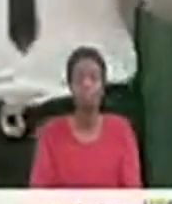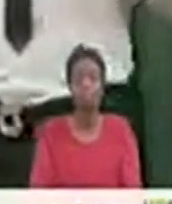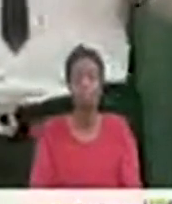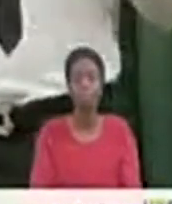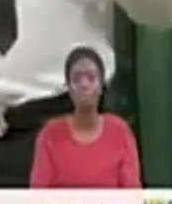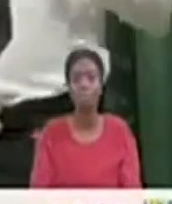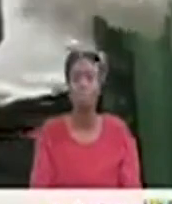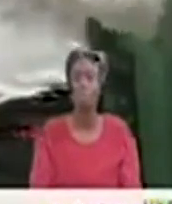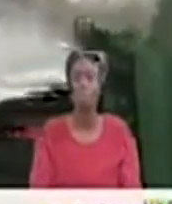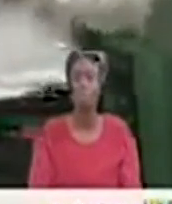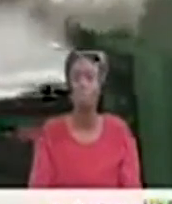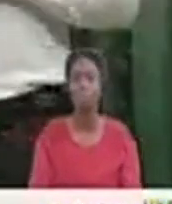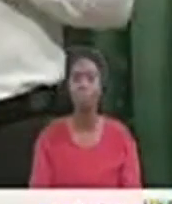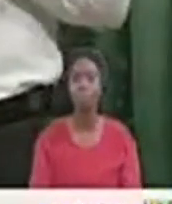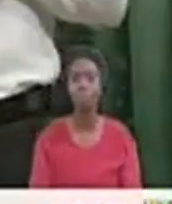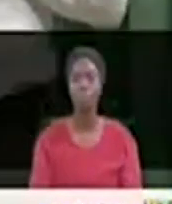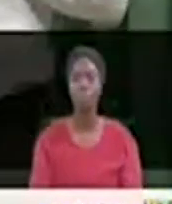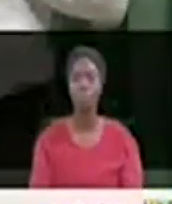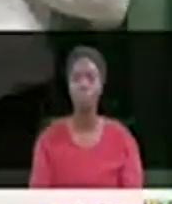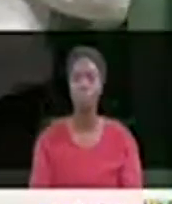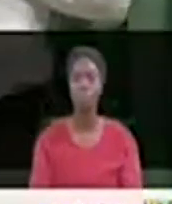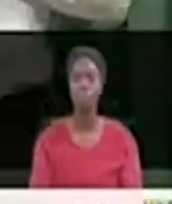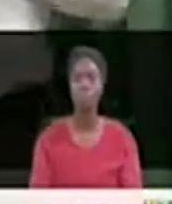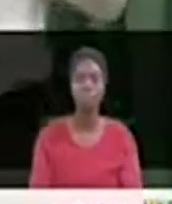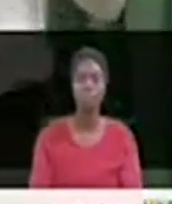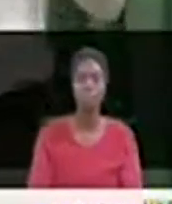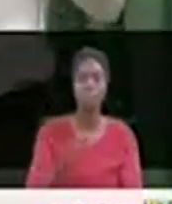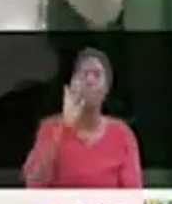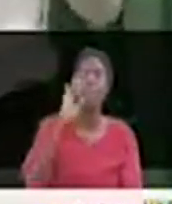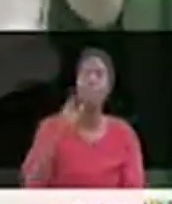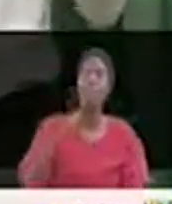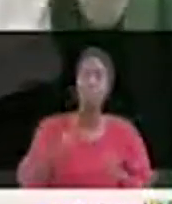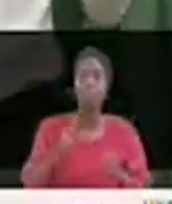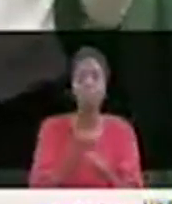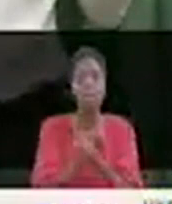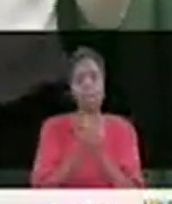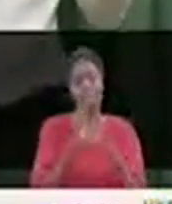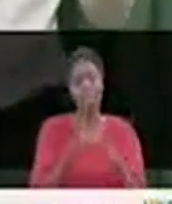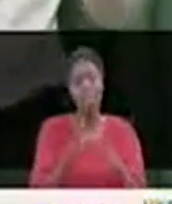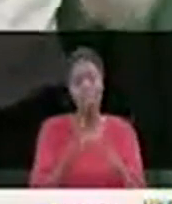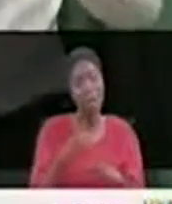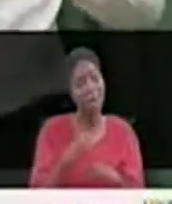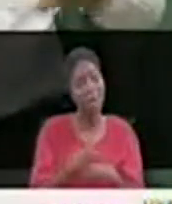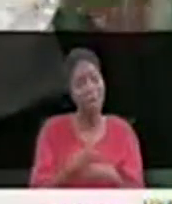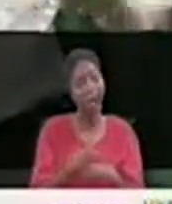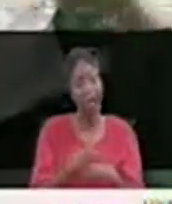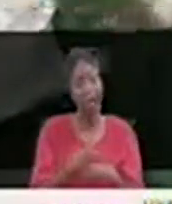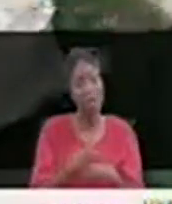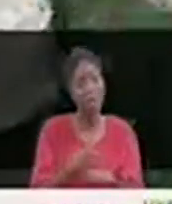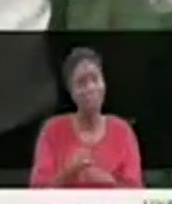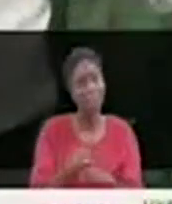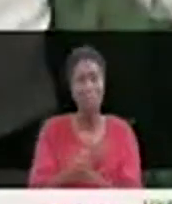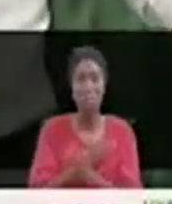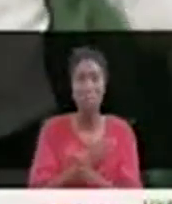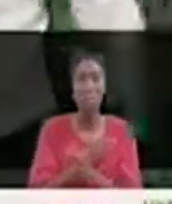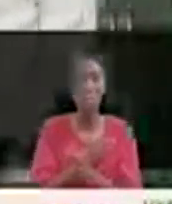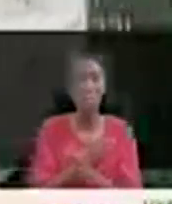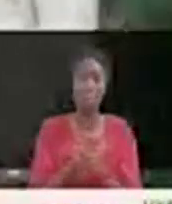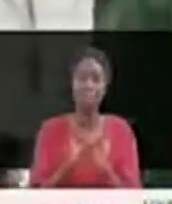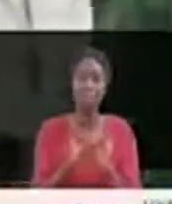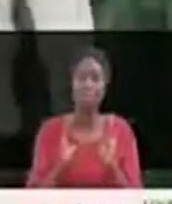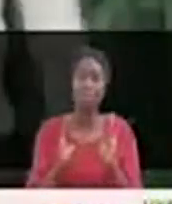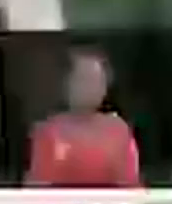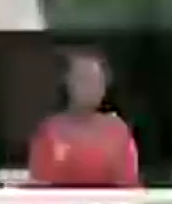By thy power, Savior, make me free